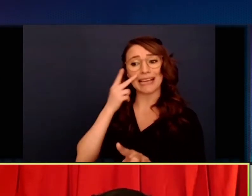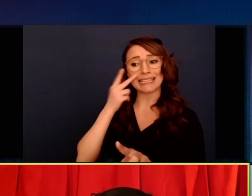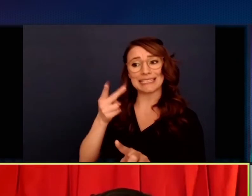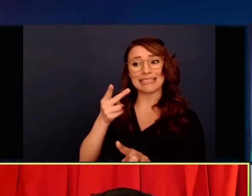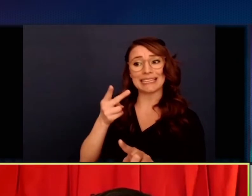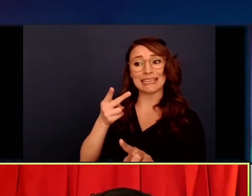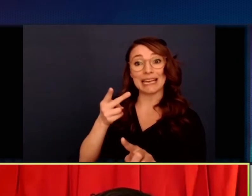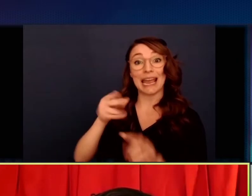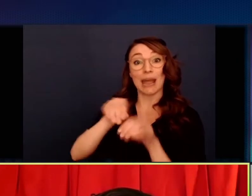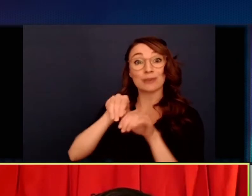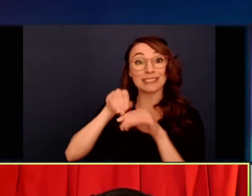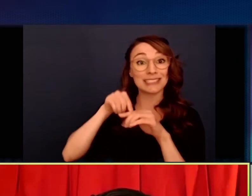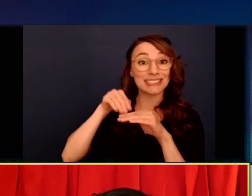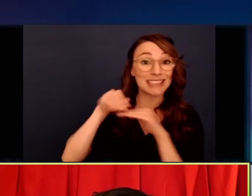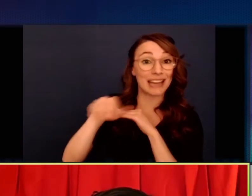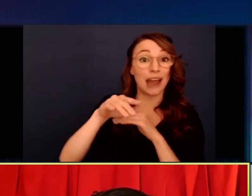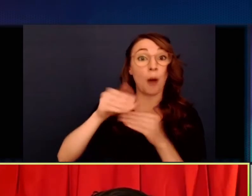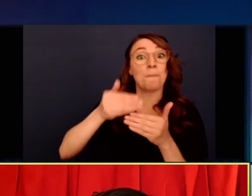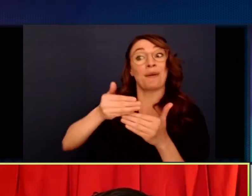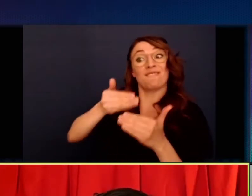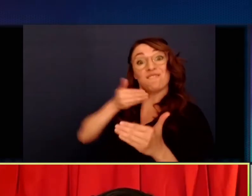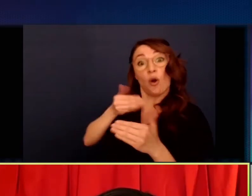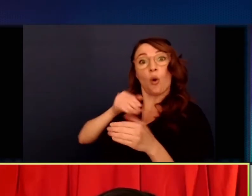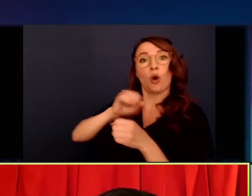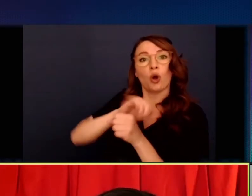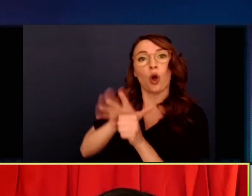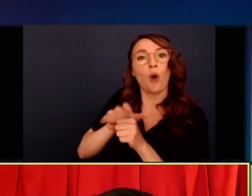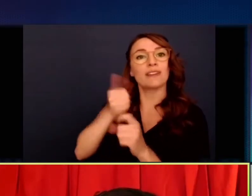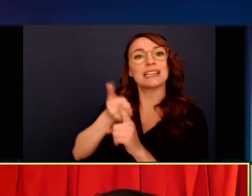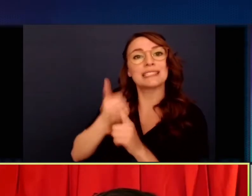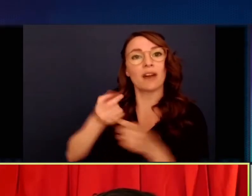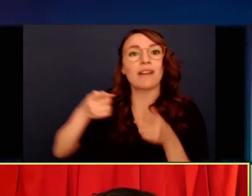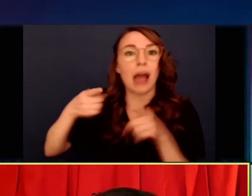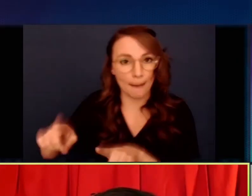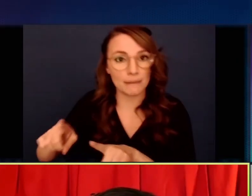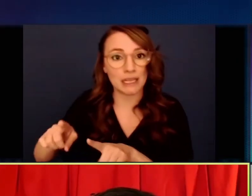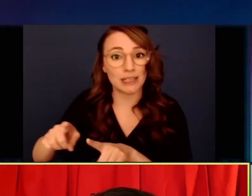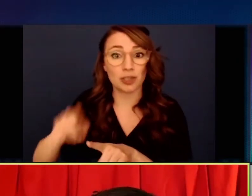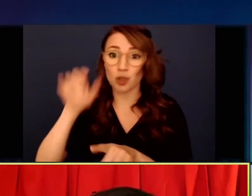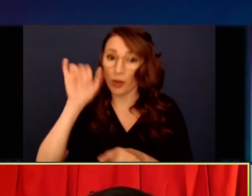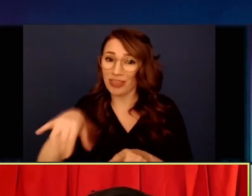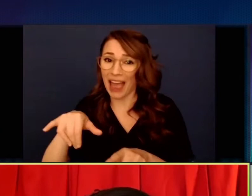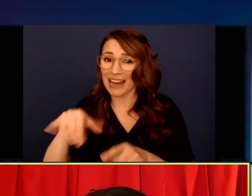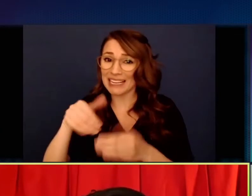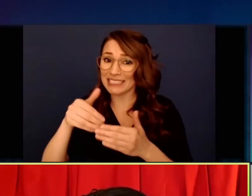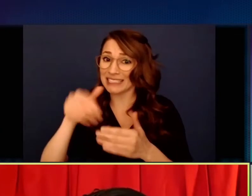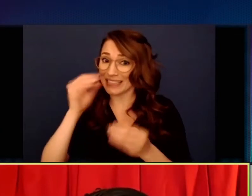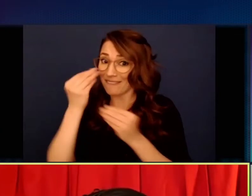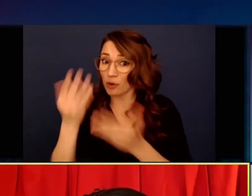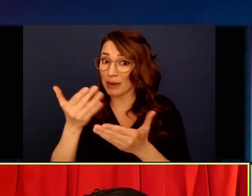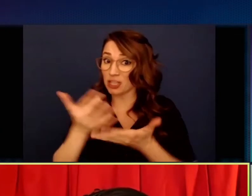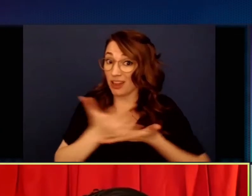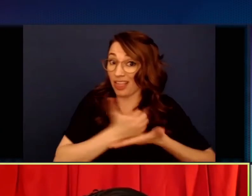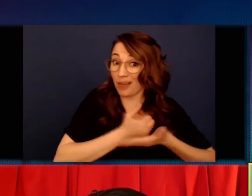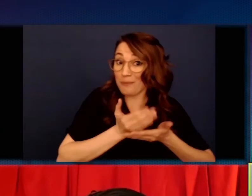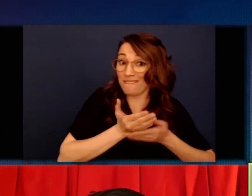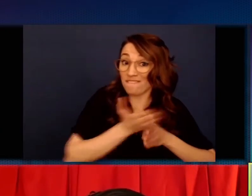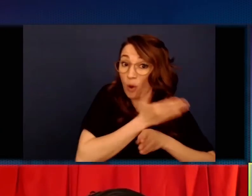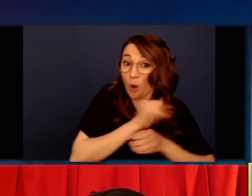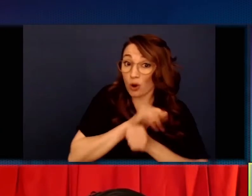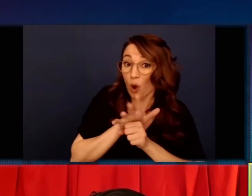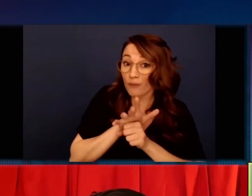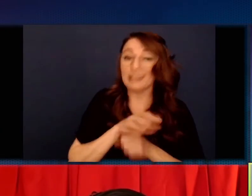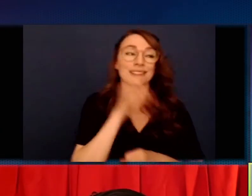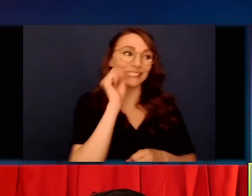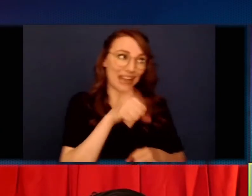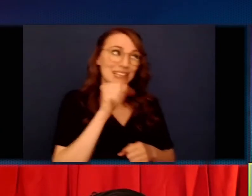out during the pandemic. So was this information from before the pandemic? Was all the information gathered before that time? Yeah, so we